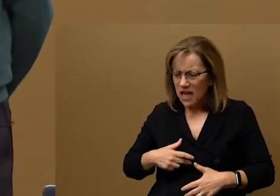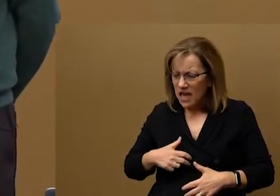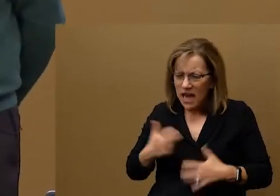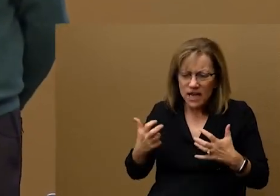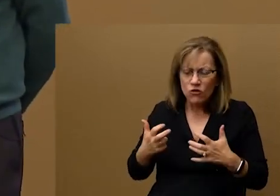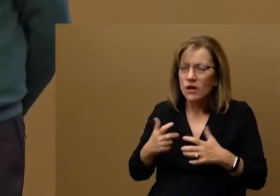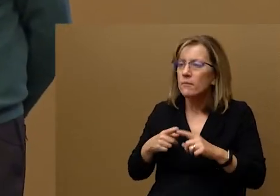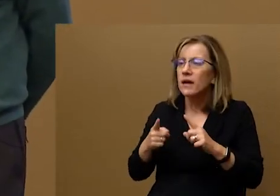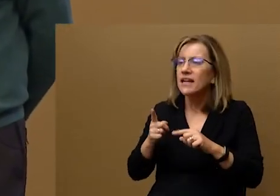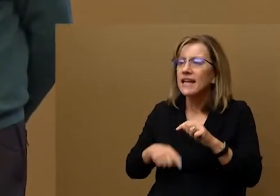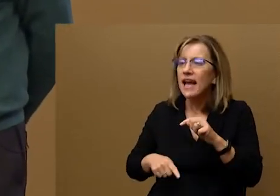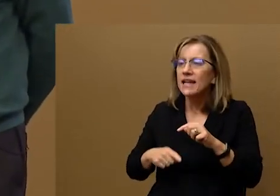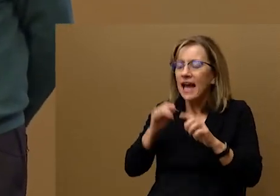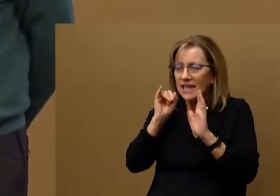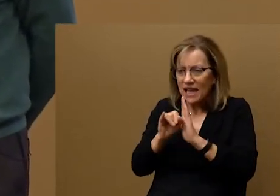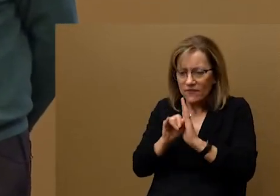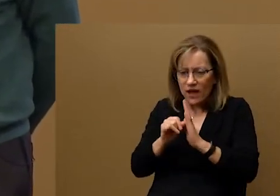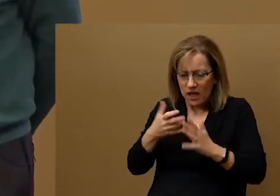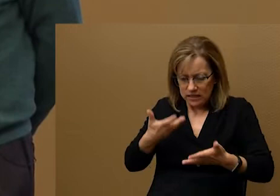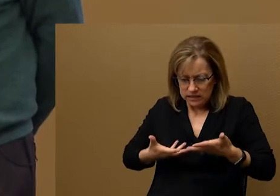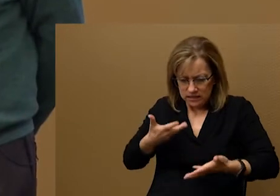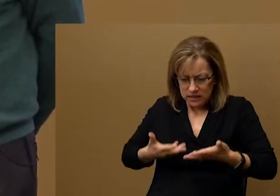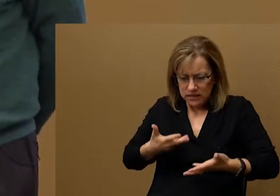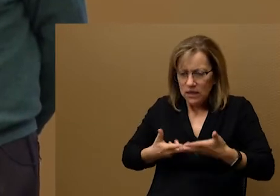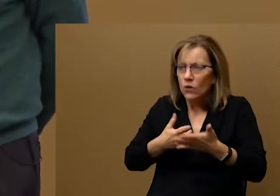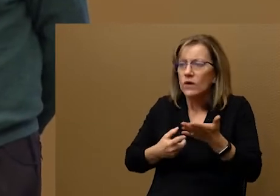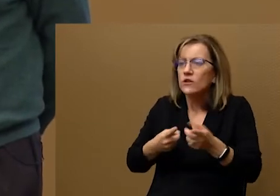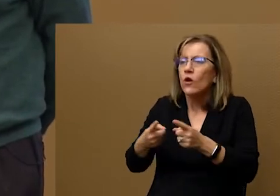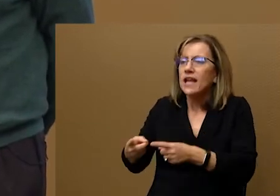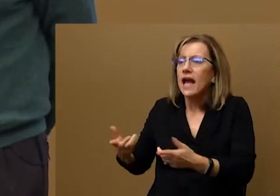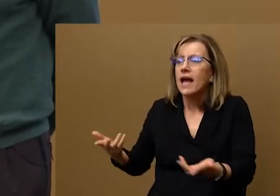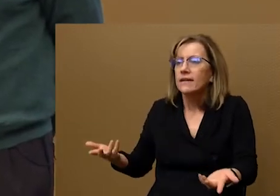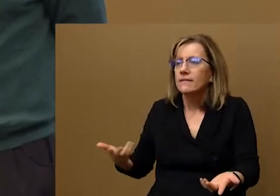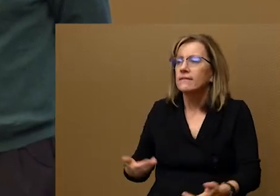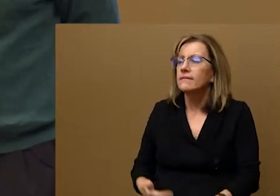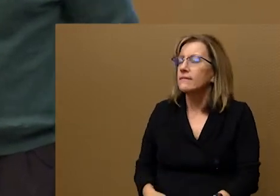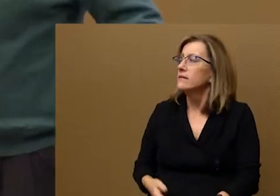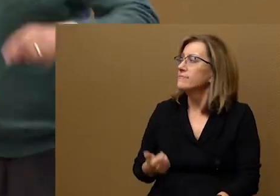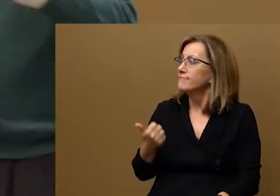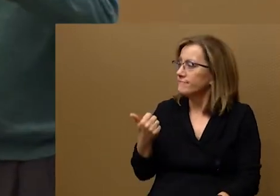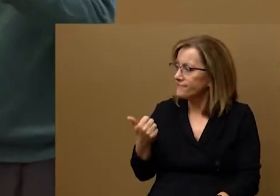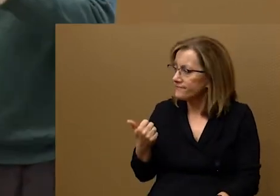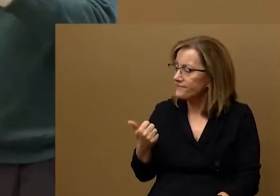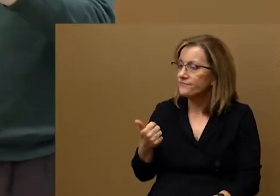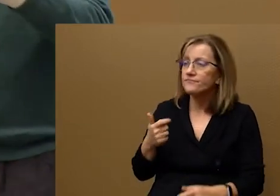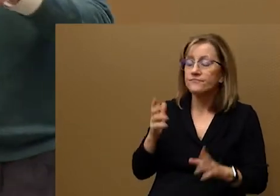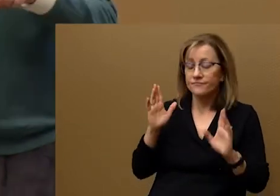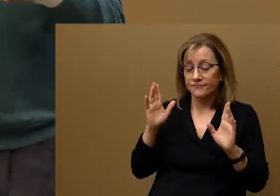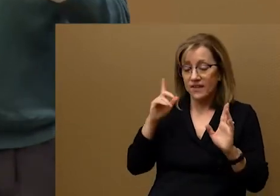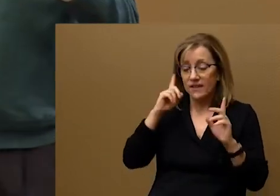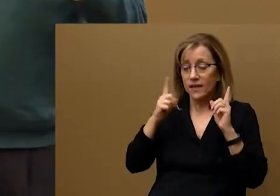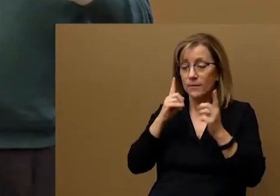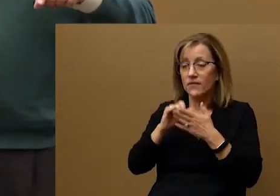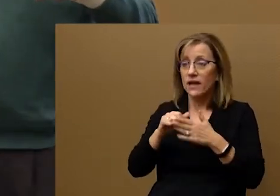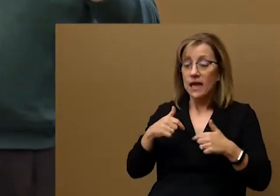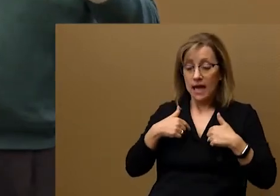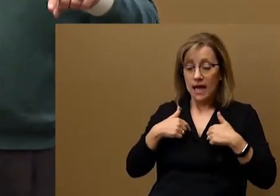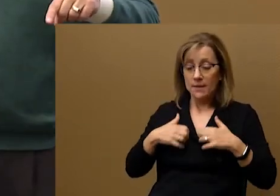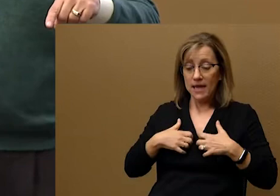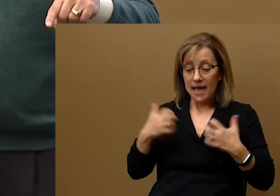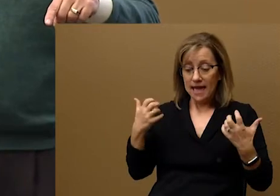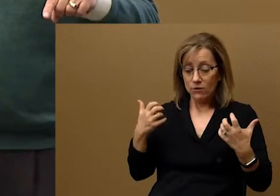angry and upset about it, but have difficulty even identifying what is wrong. So let's think about that.